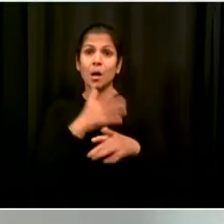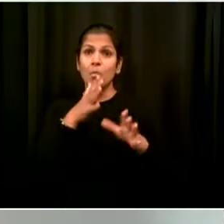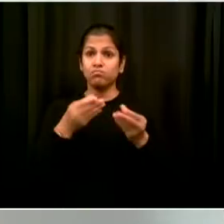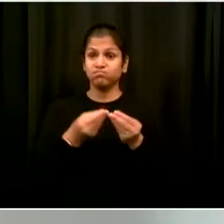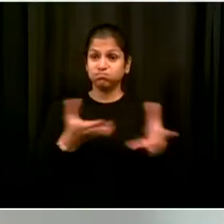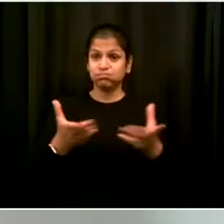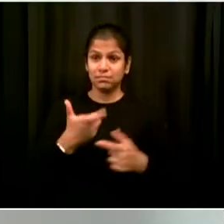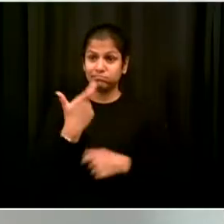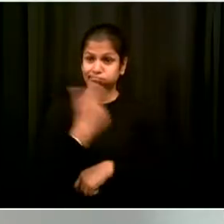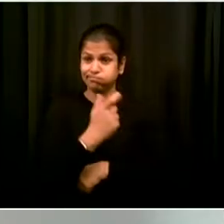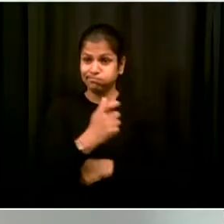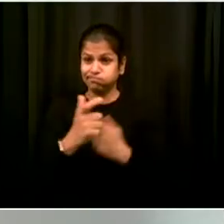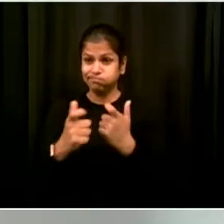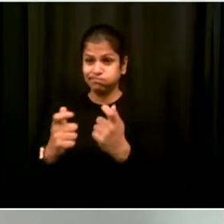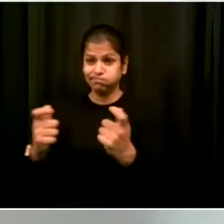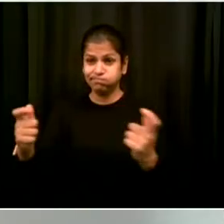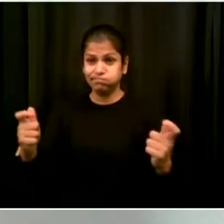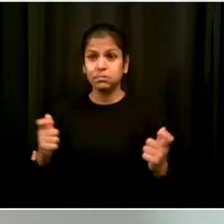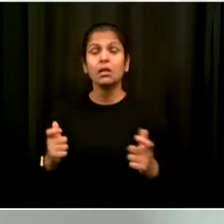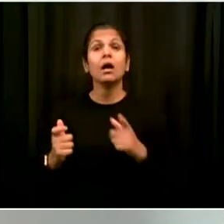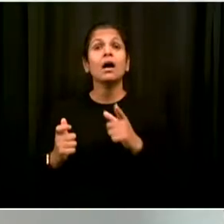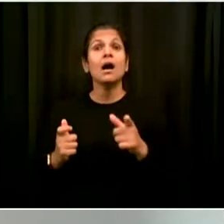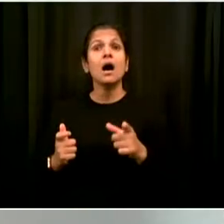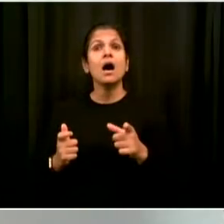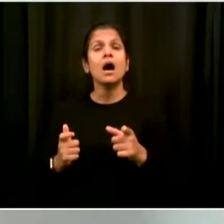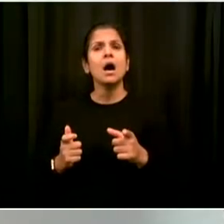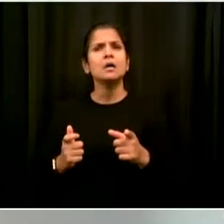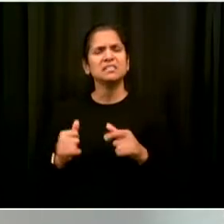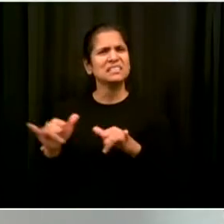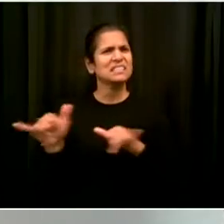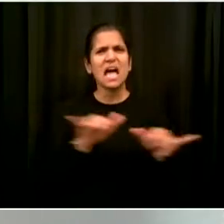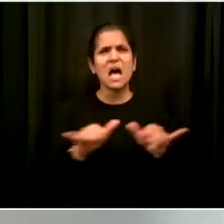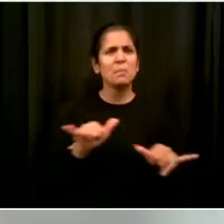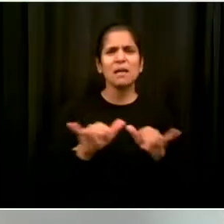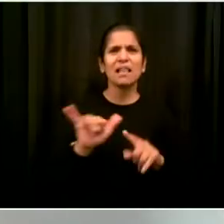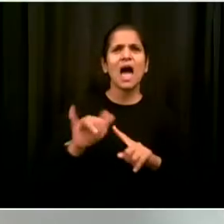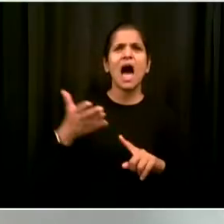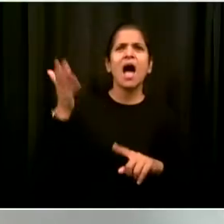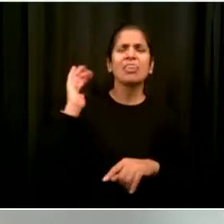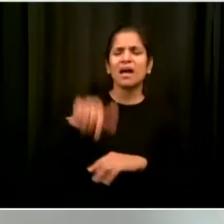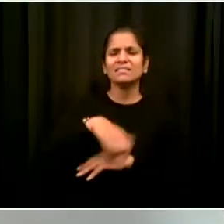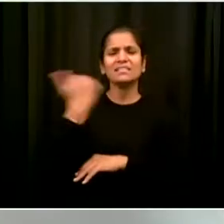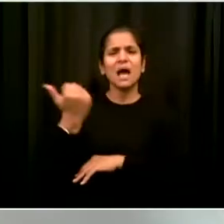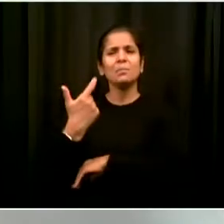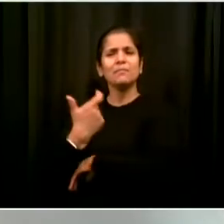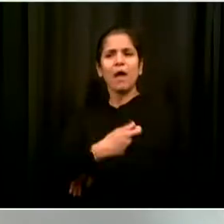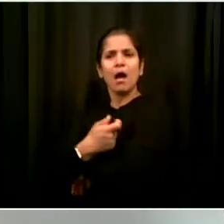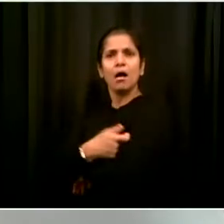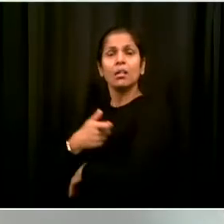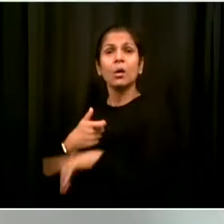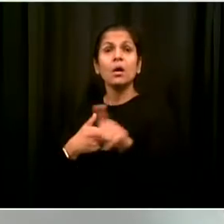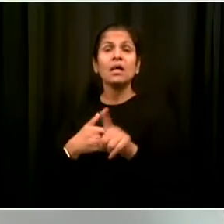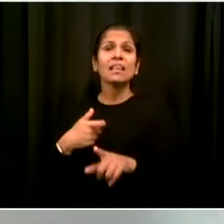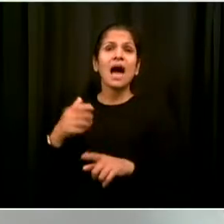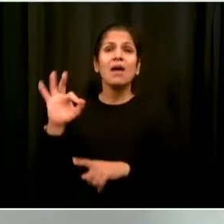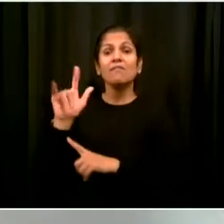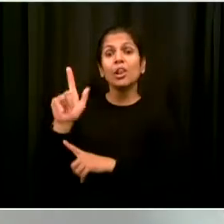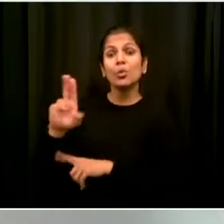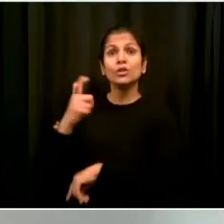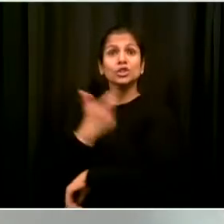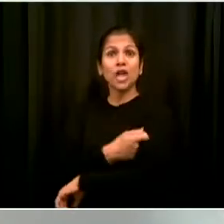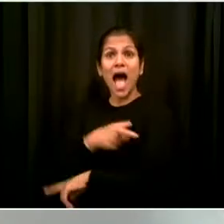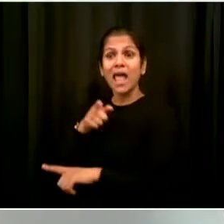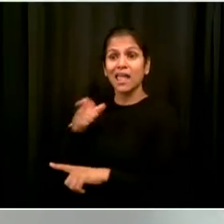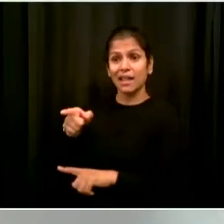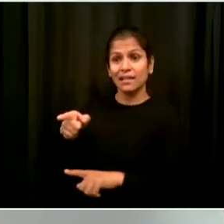somewhat similar to their regular experience getting a vaccine, whether it's themselves or their kids, and maybe a little bit different because we're going to be expanding our efforts. So what you're going to be